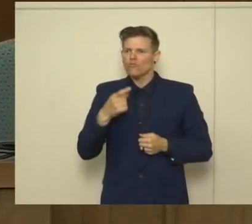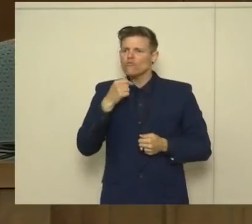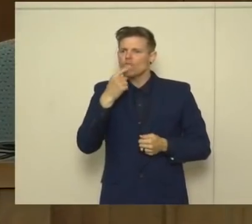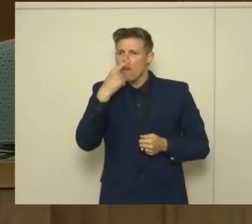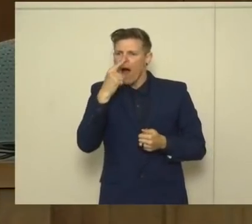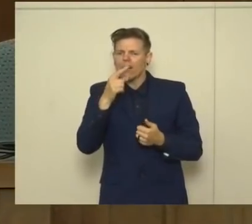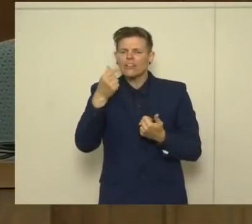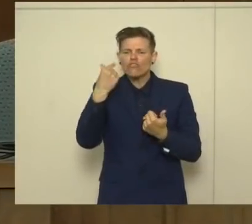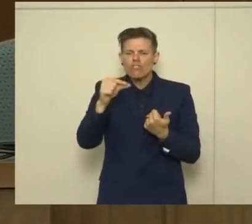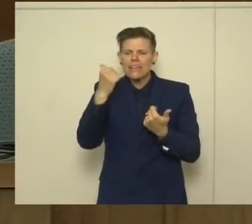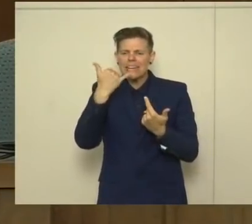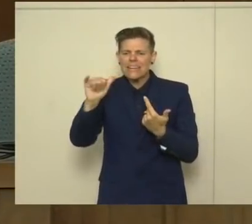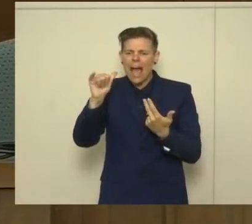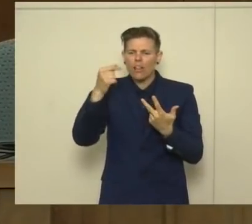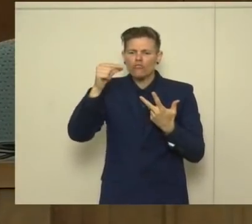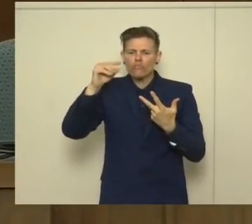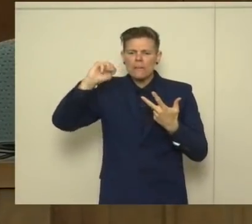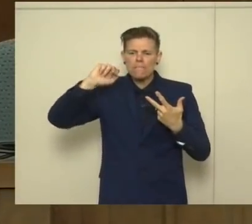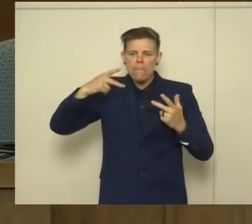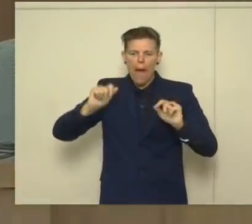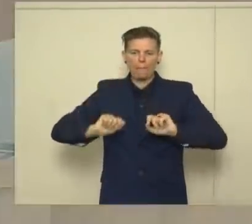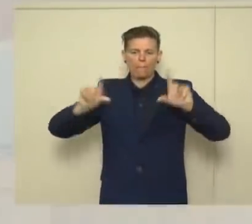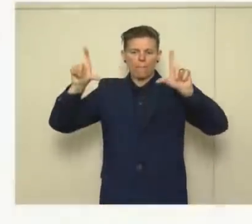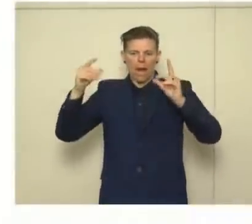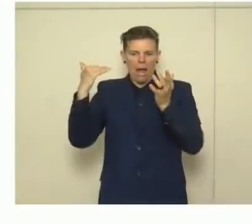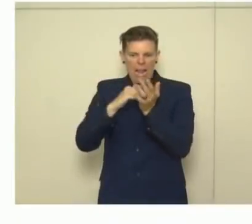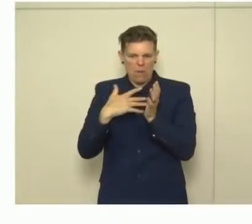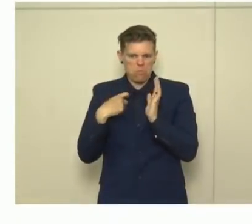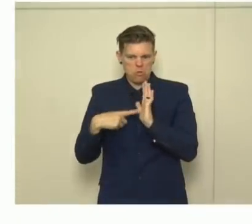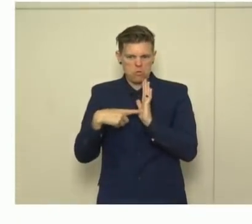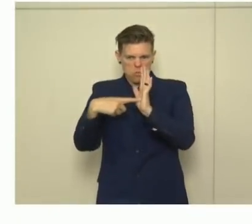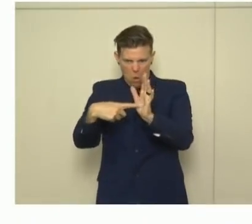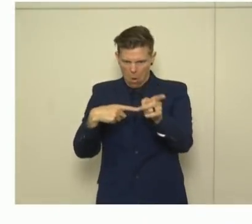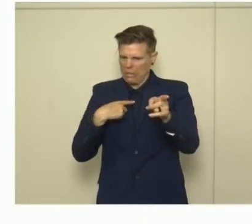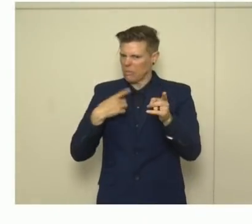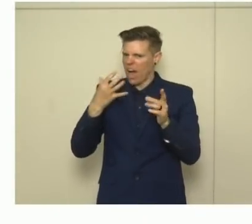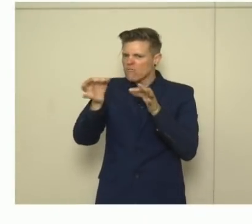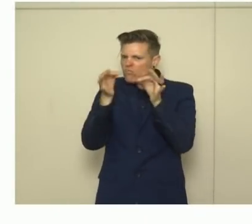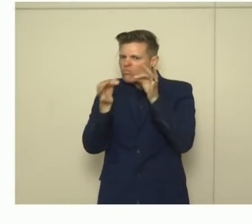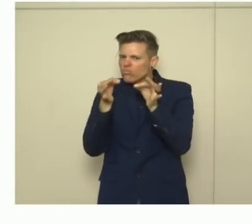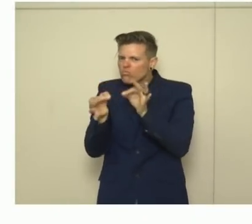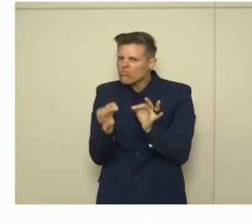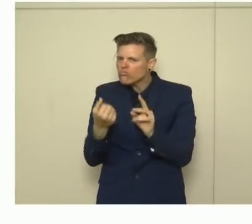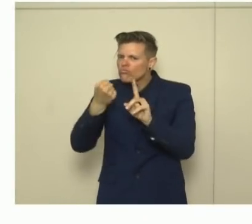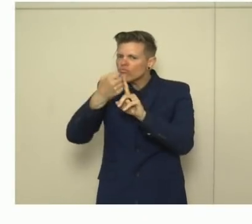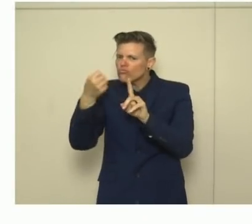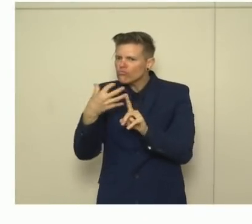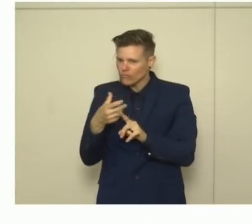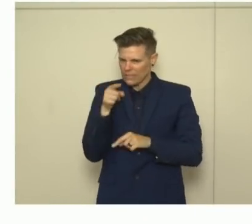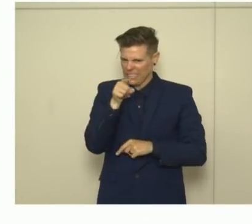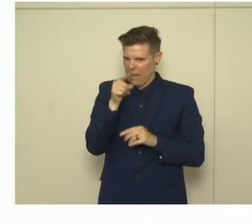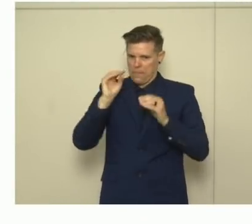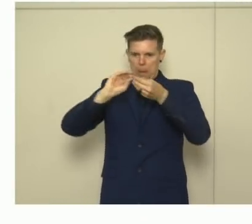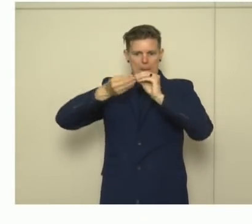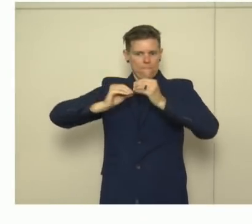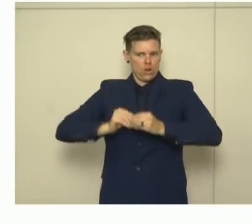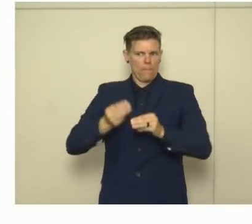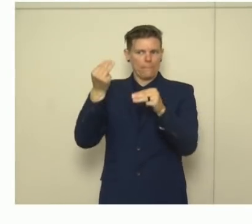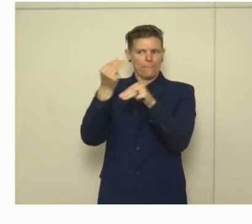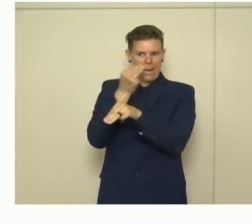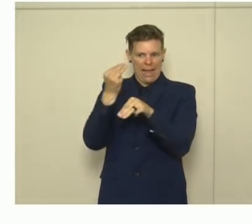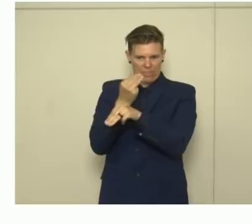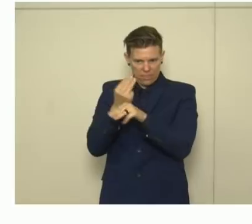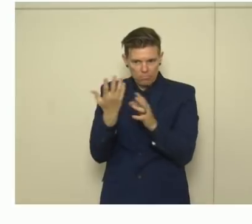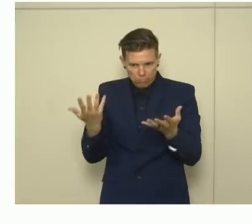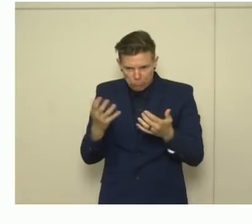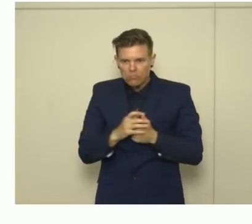Mexico that we've had up, I just want to talk through a little bit more. There's a little bit more work that the modeling team and epidemiology